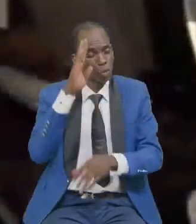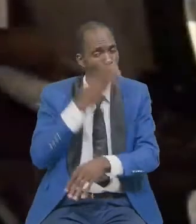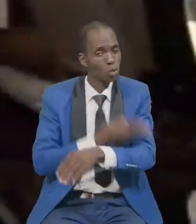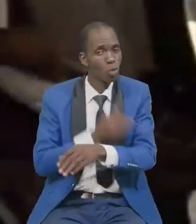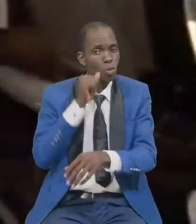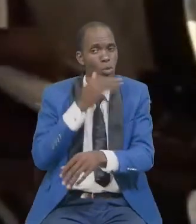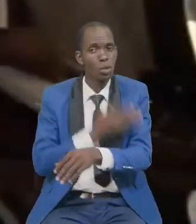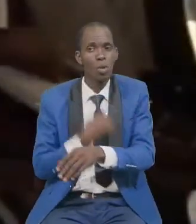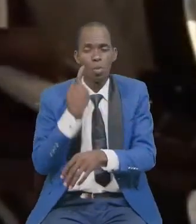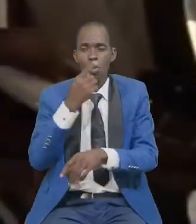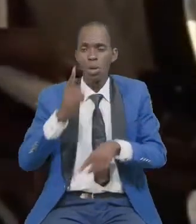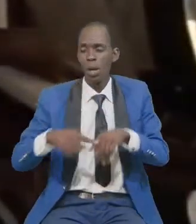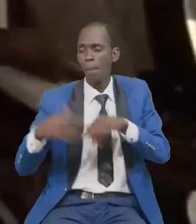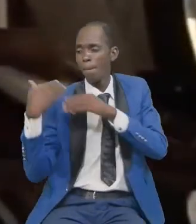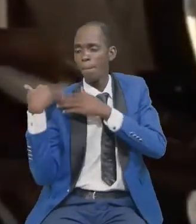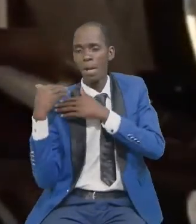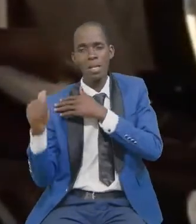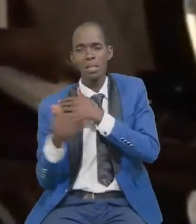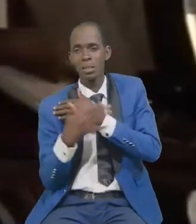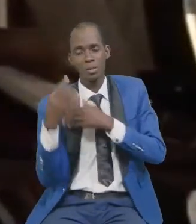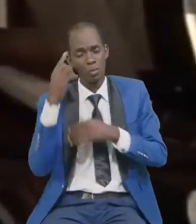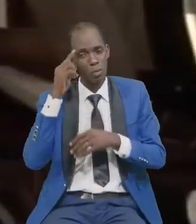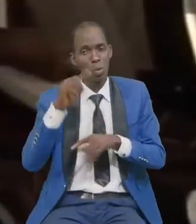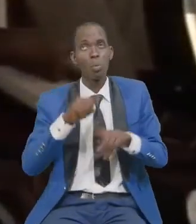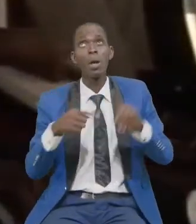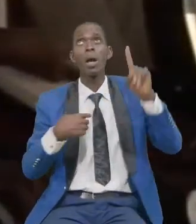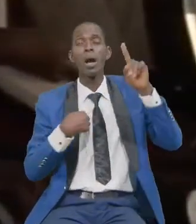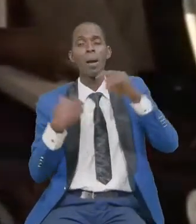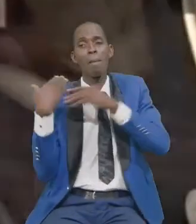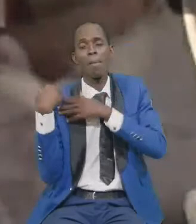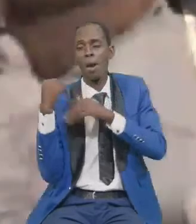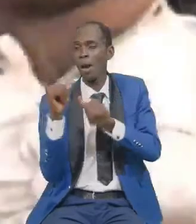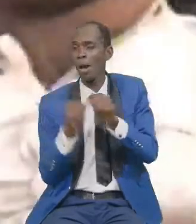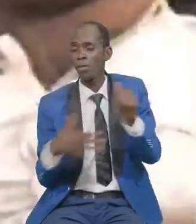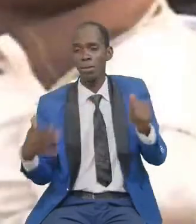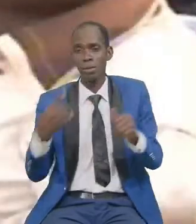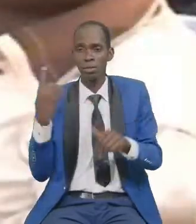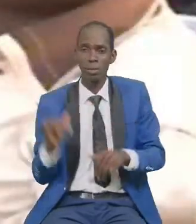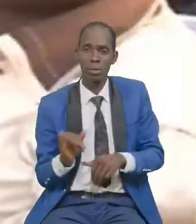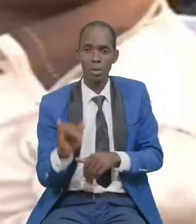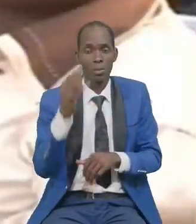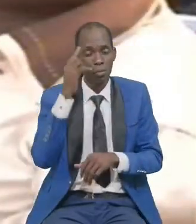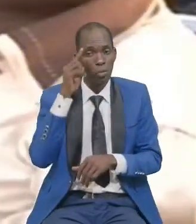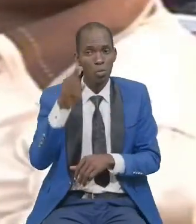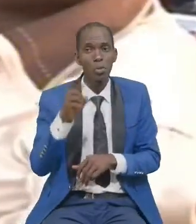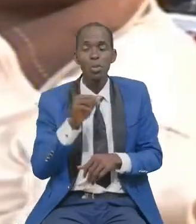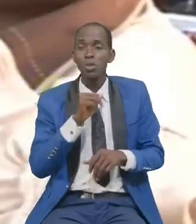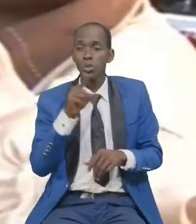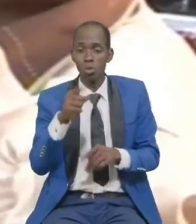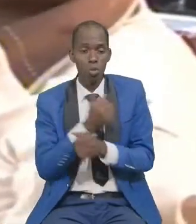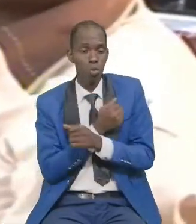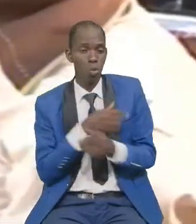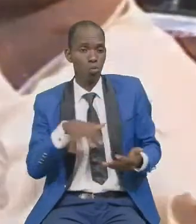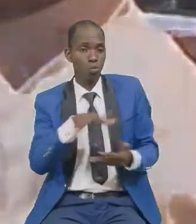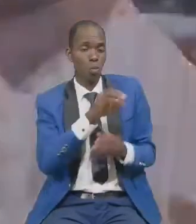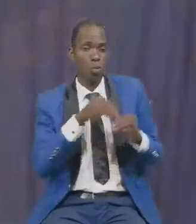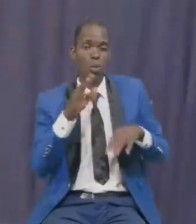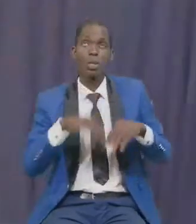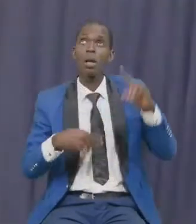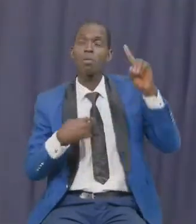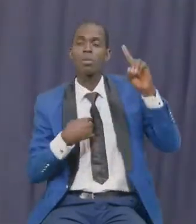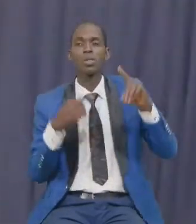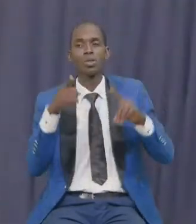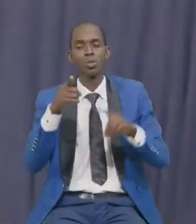I bore an eternity of punishment for you, and you can't love me more than them. You are not worthy of me. That's what it means. Then